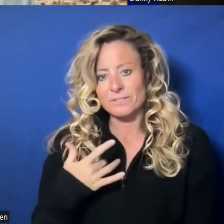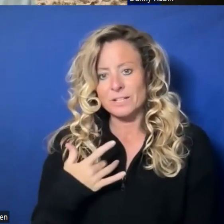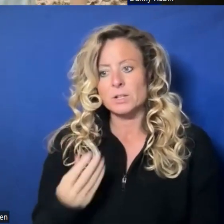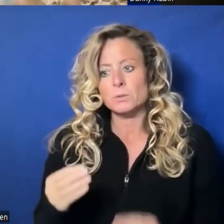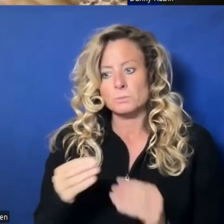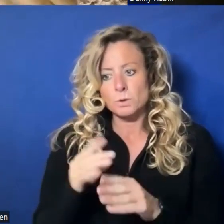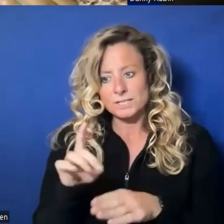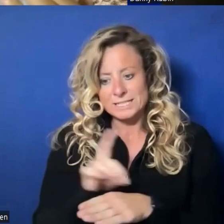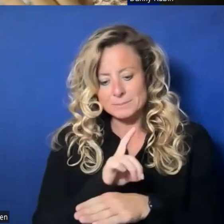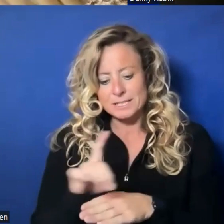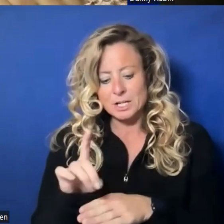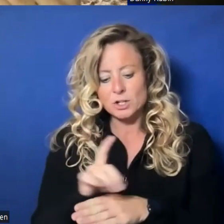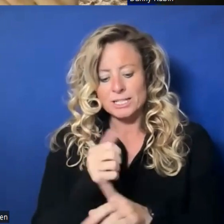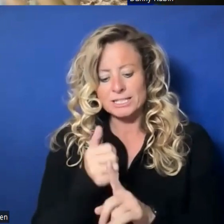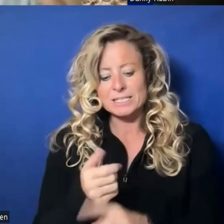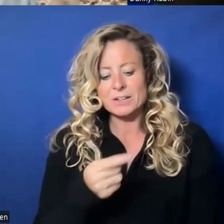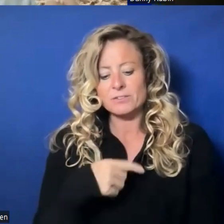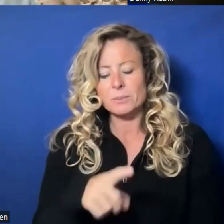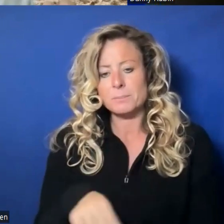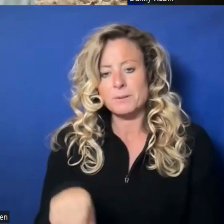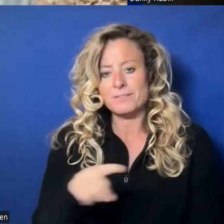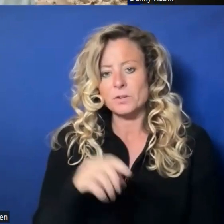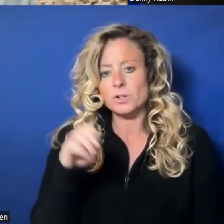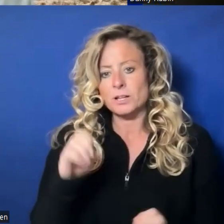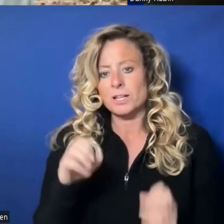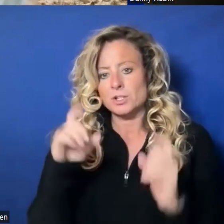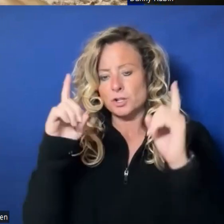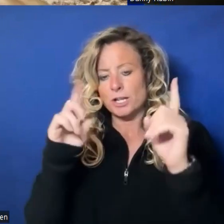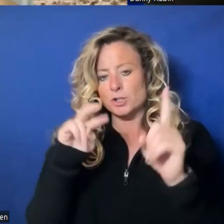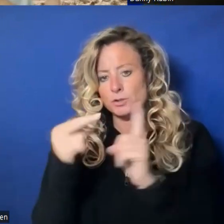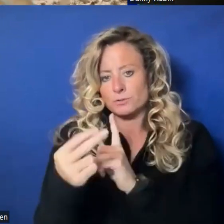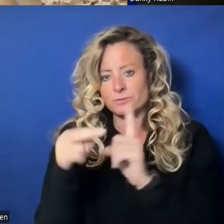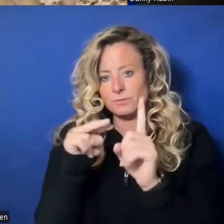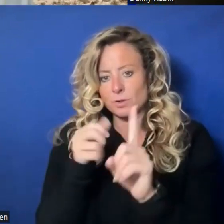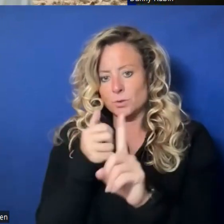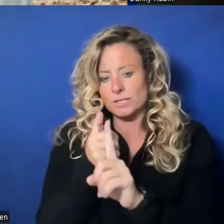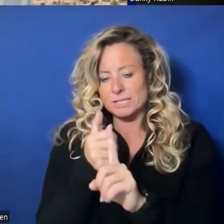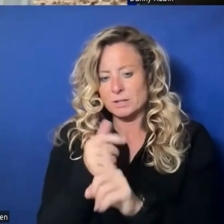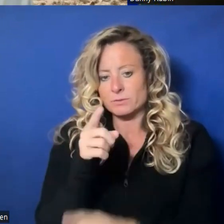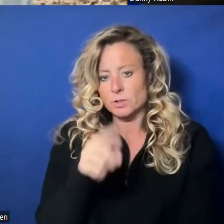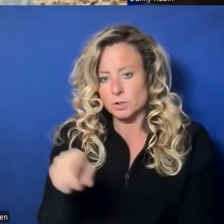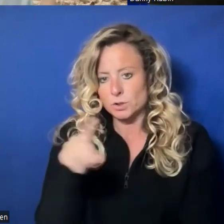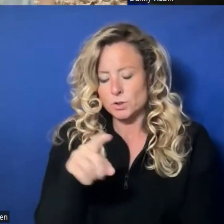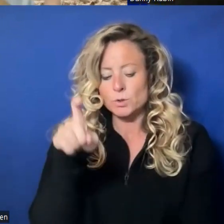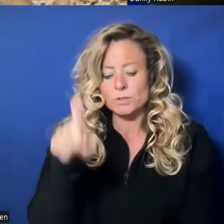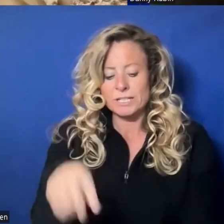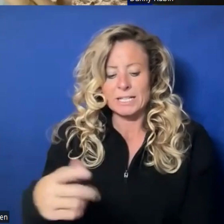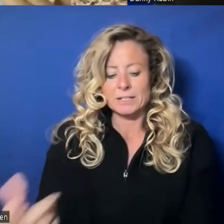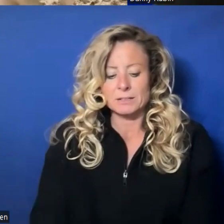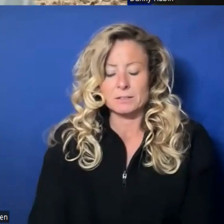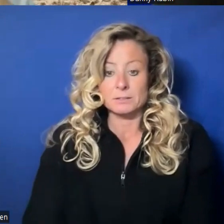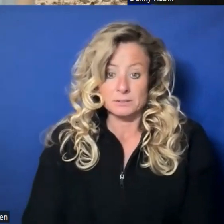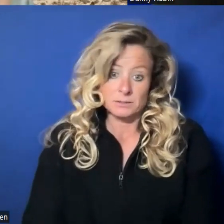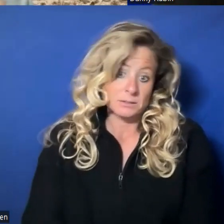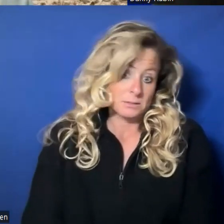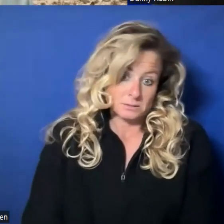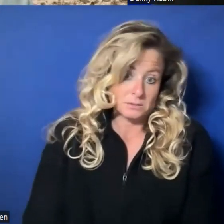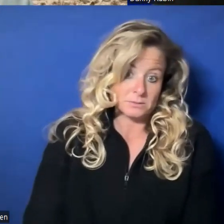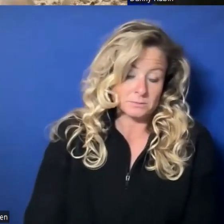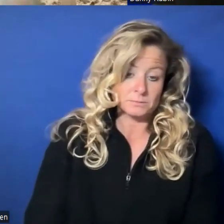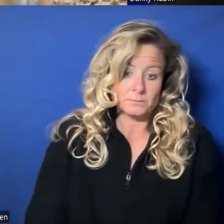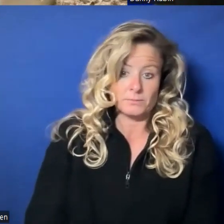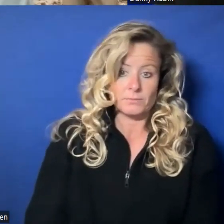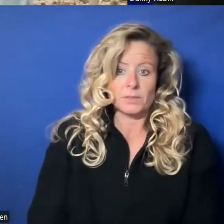multidisciplinary, but from educational point of view, you just need, besides some